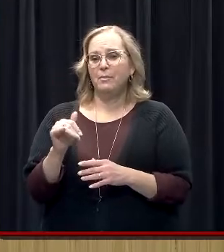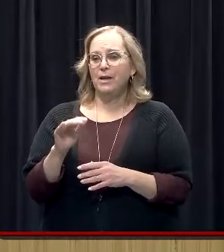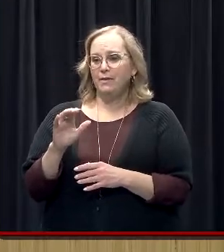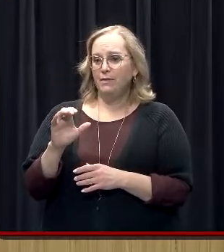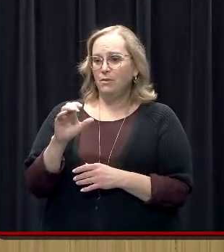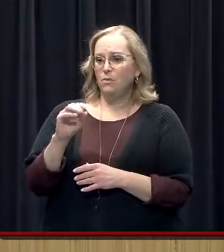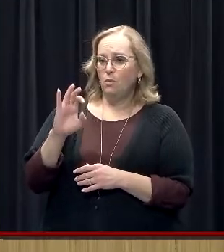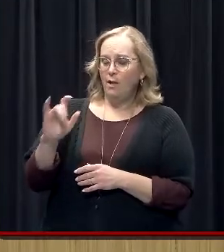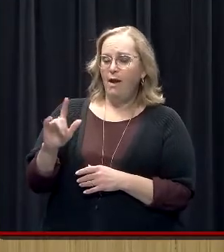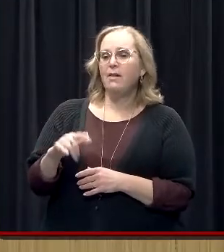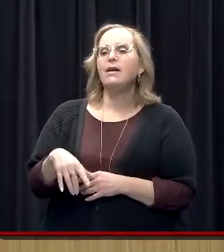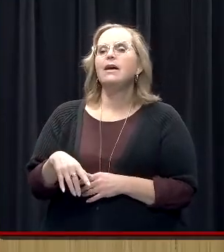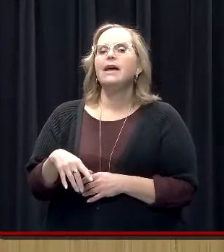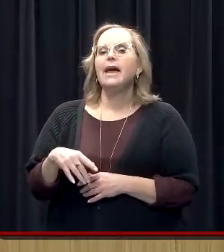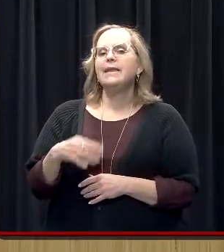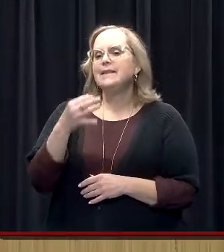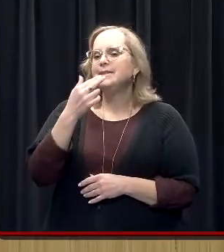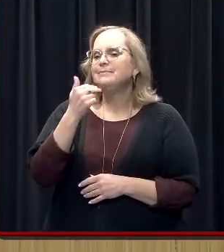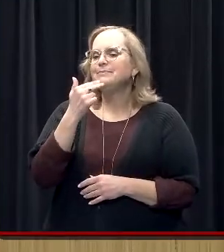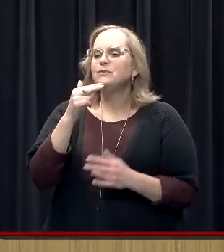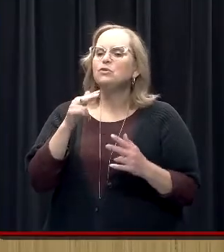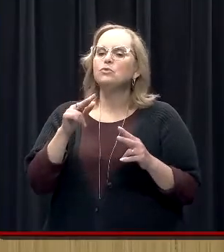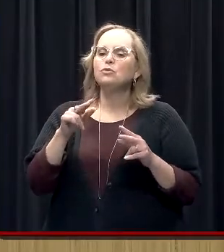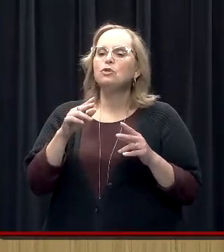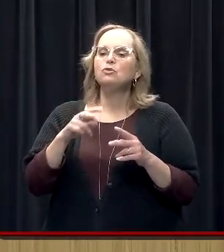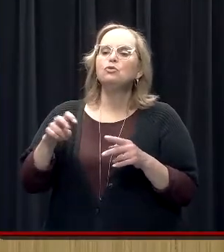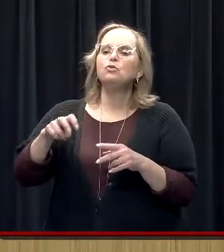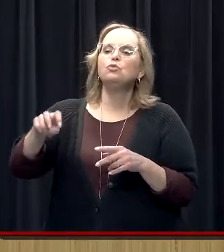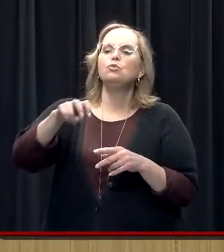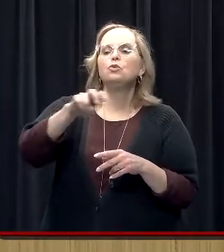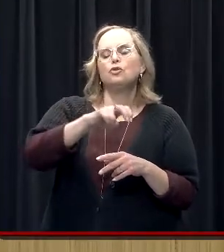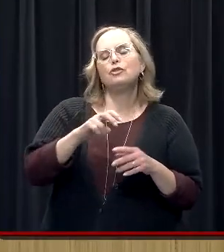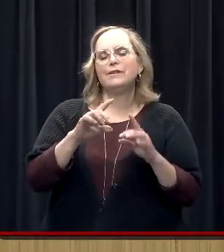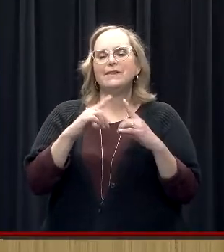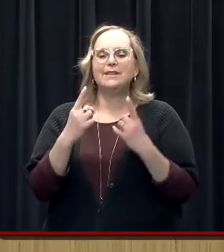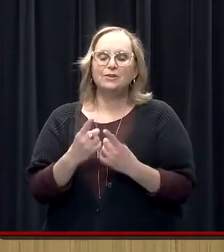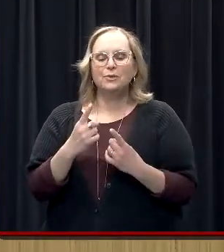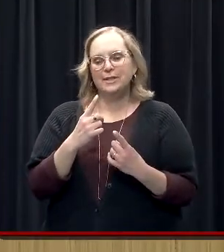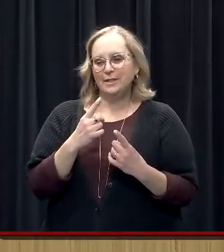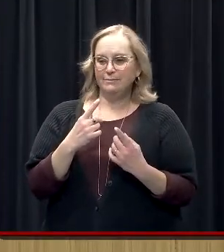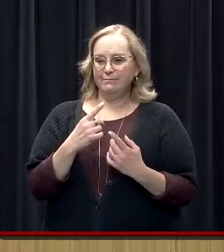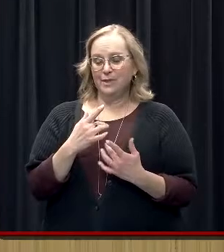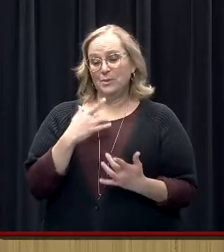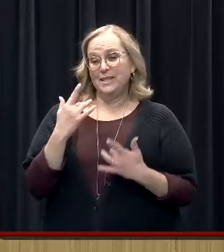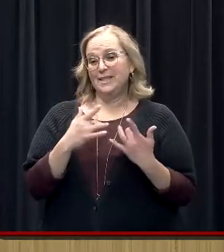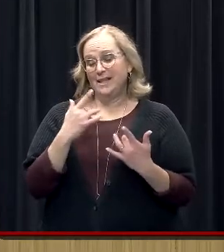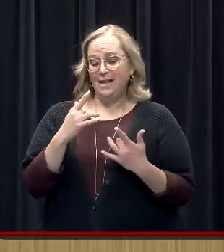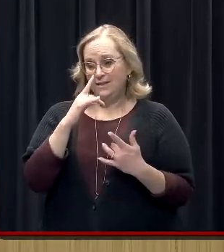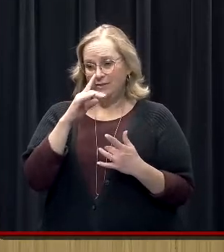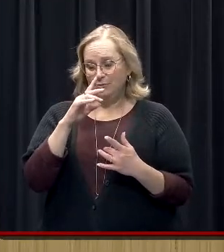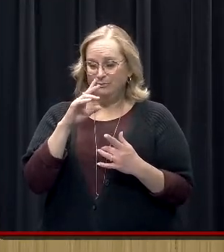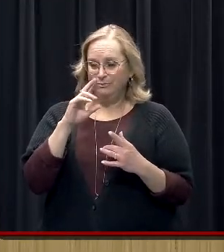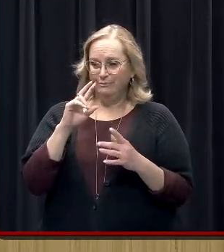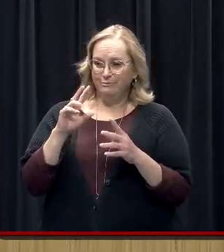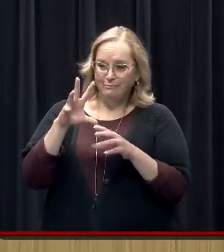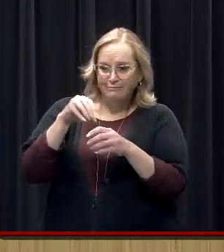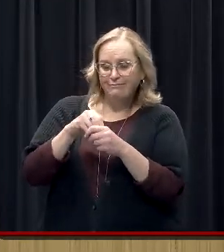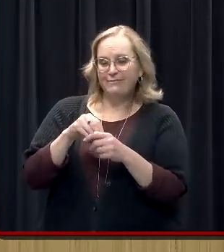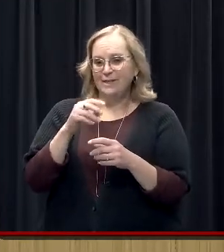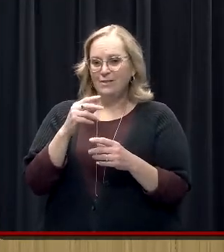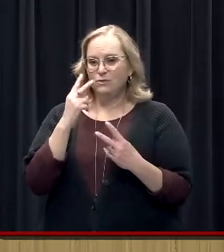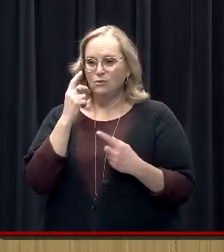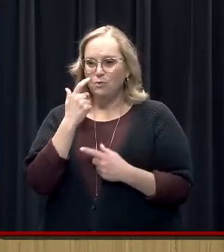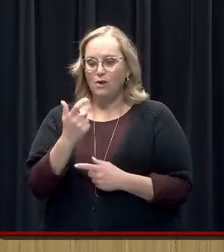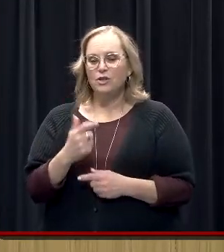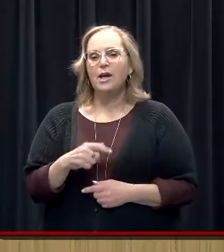of the district, and they were extremely excited to take part, so it was a lot of fun to watch. Second, I wanted to thank Mr.